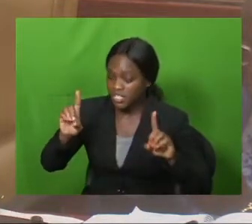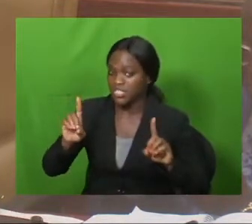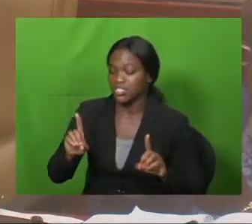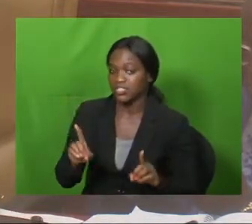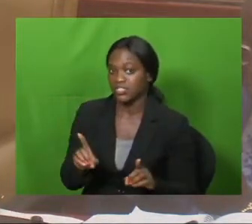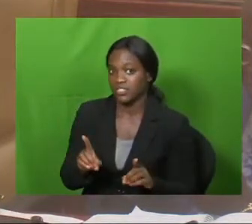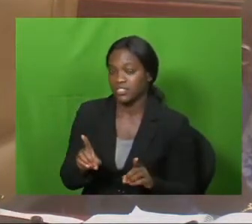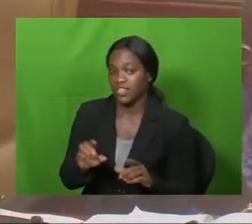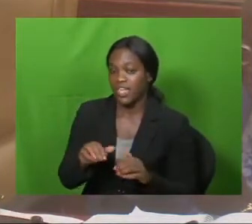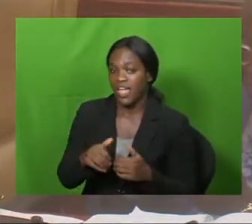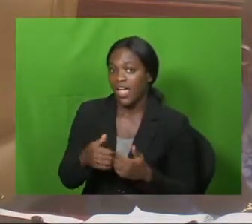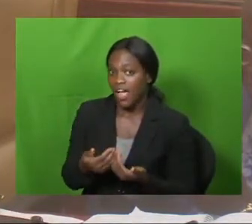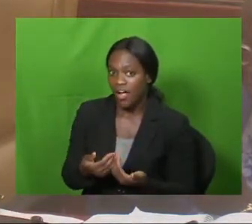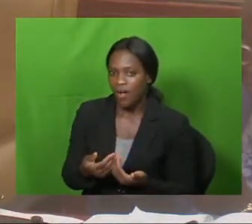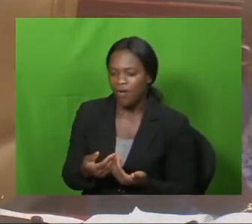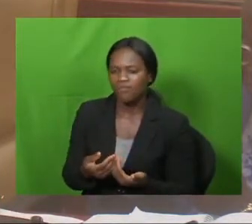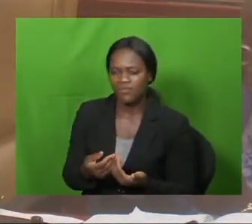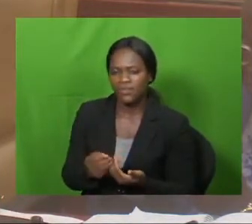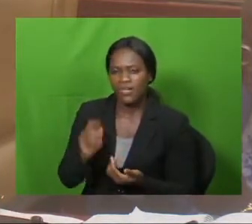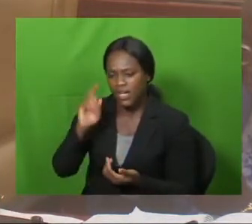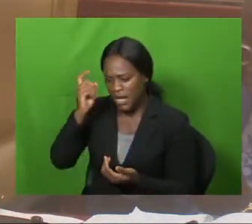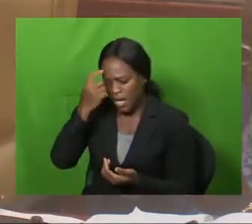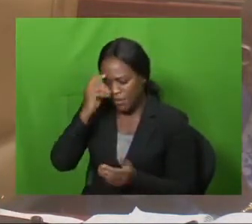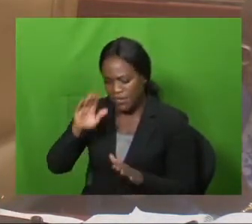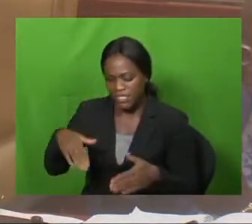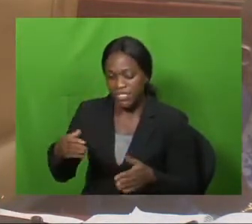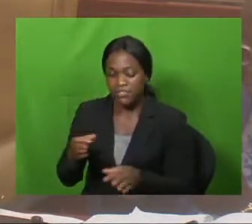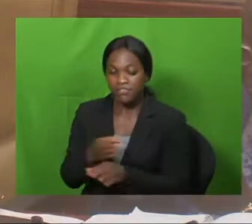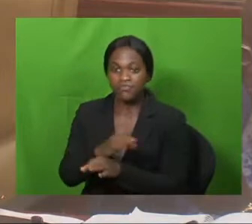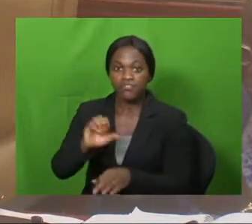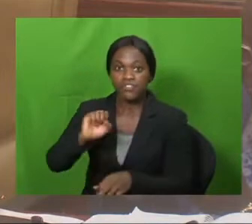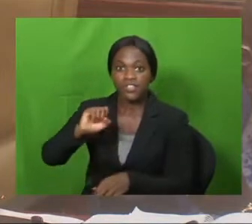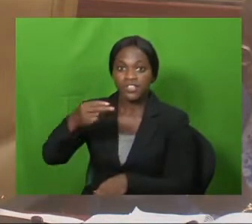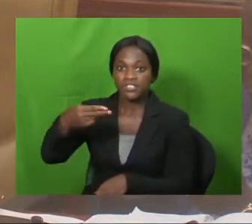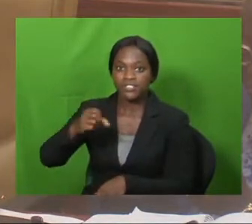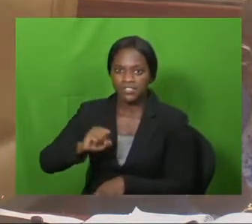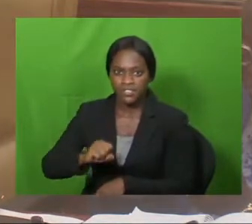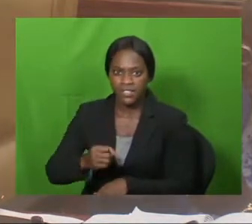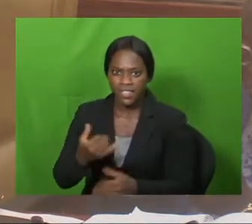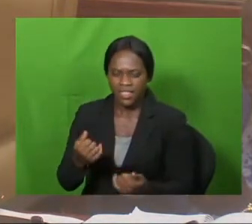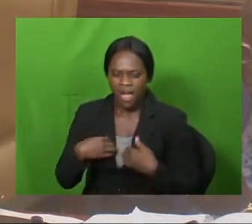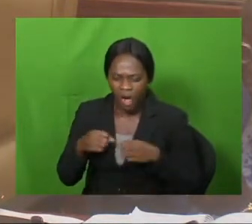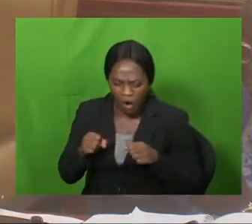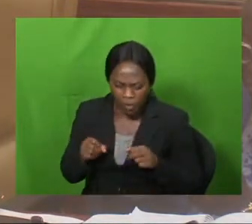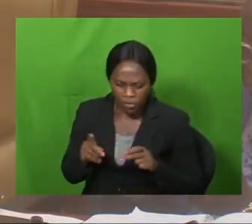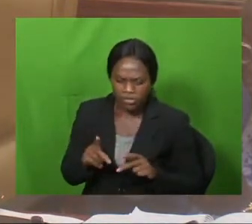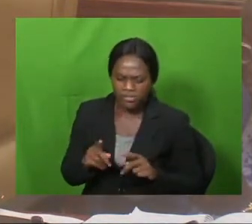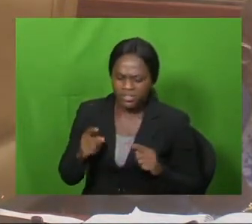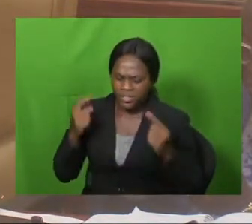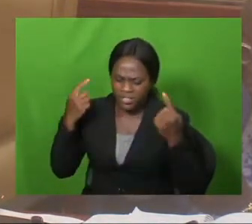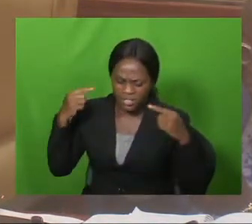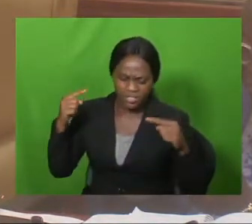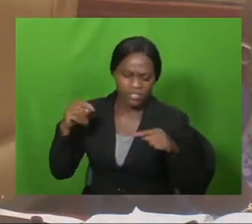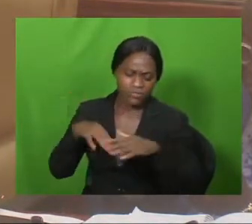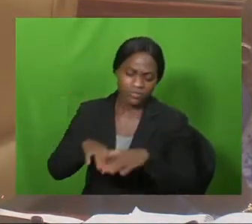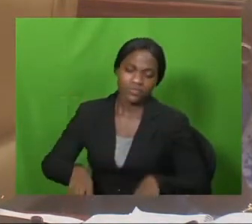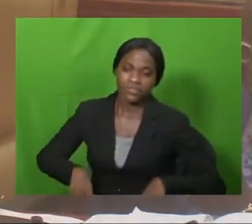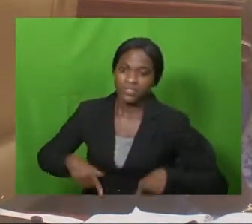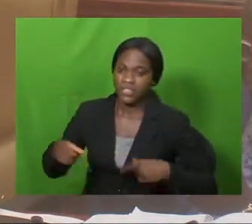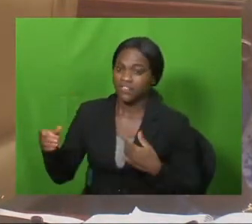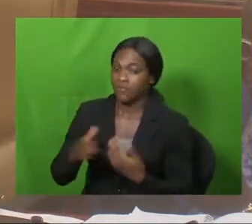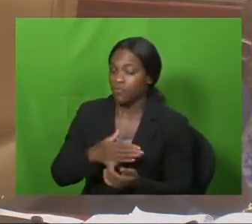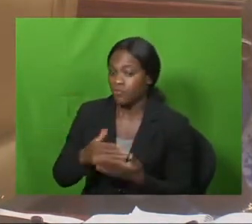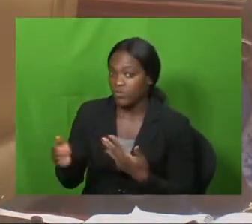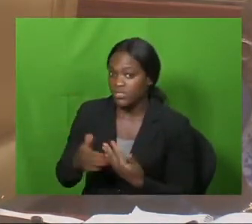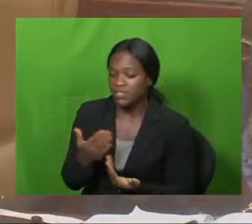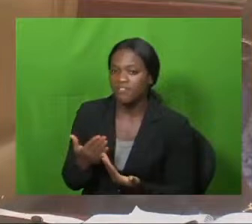providing senior high school education, have now been given a chance to succeed in life in whatever vocation